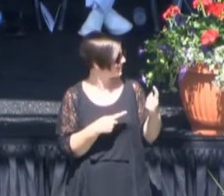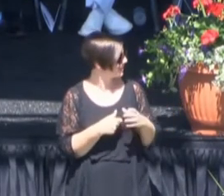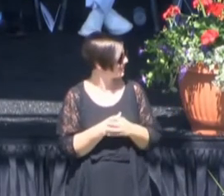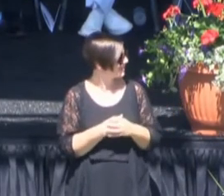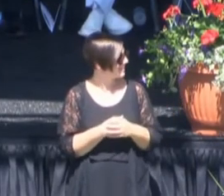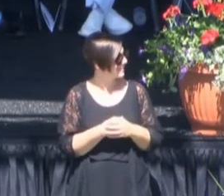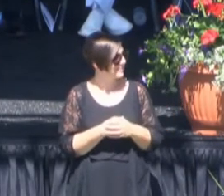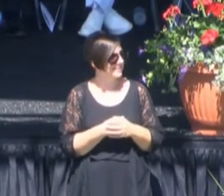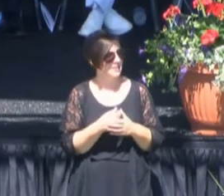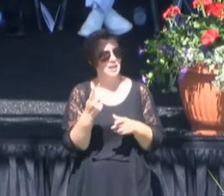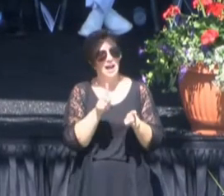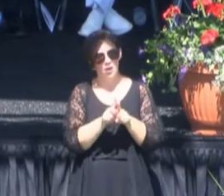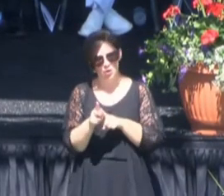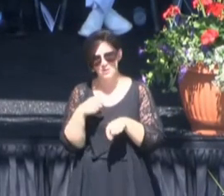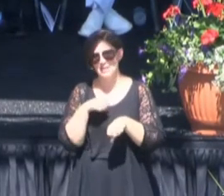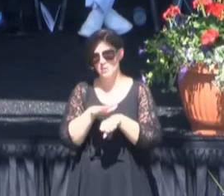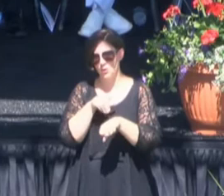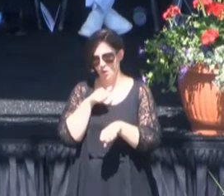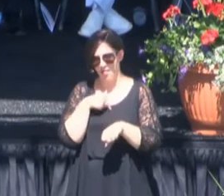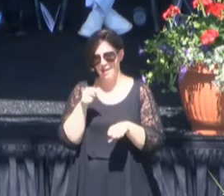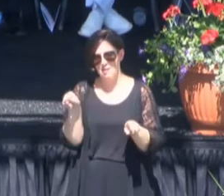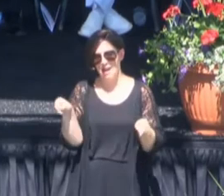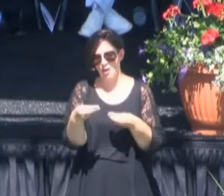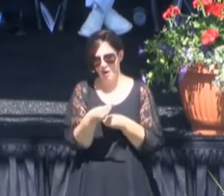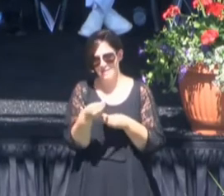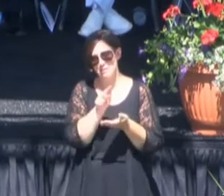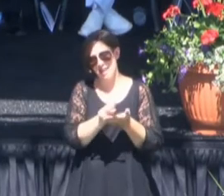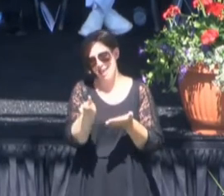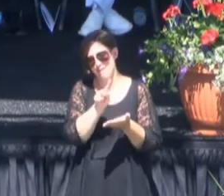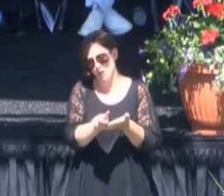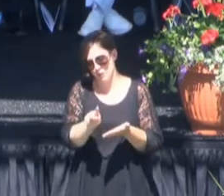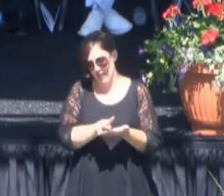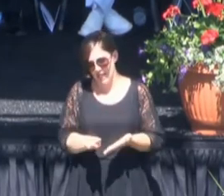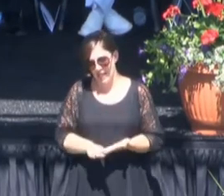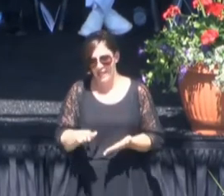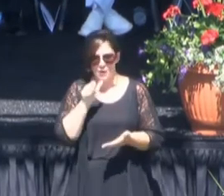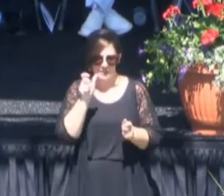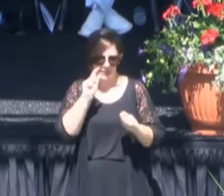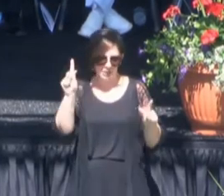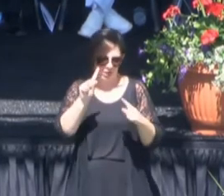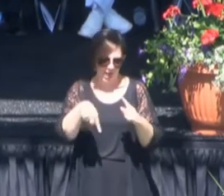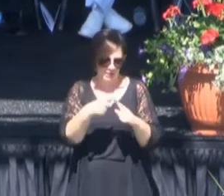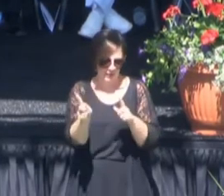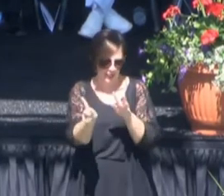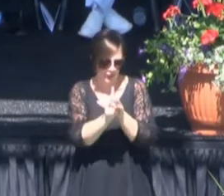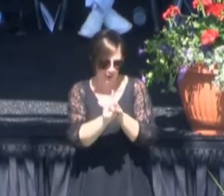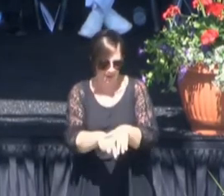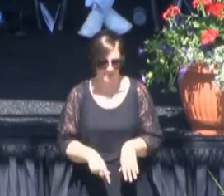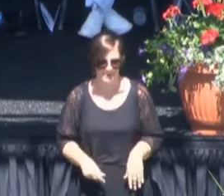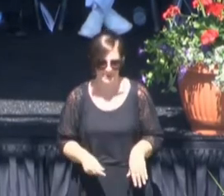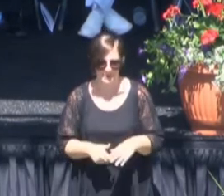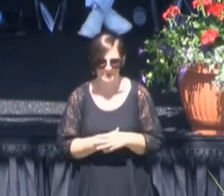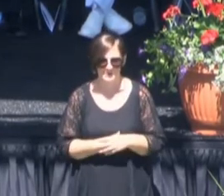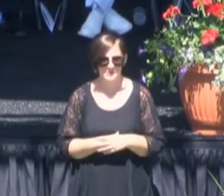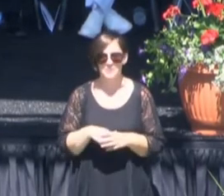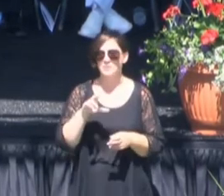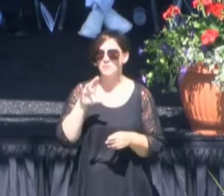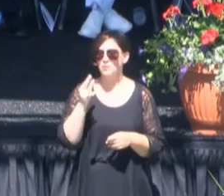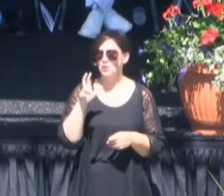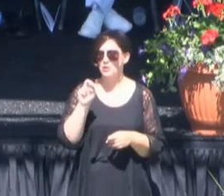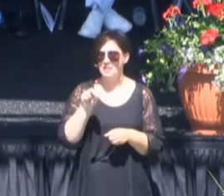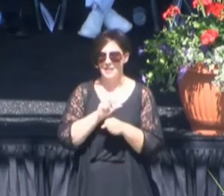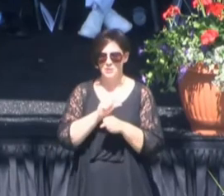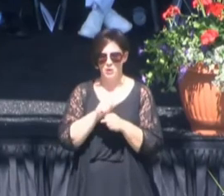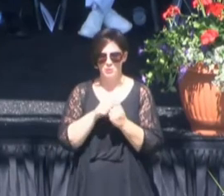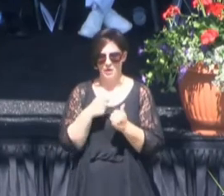I also had to call him in my office, but I did that every week, so it wasn't a surprise when he showed up. No, Christian has worked with us a